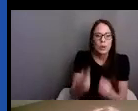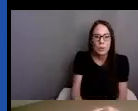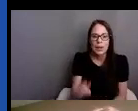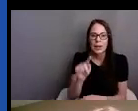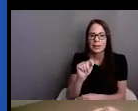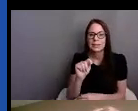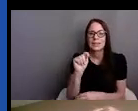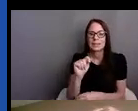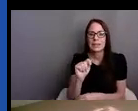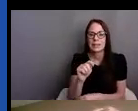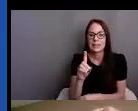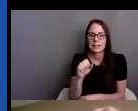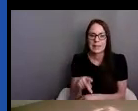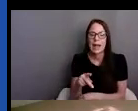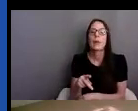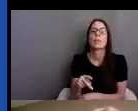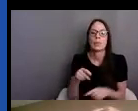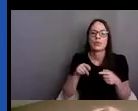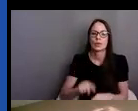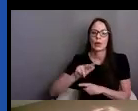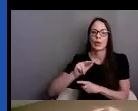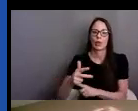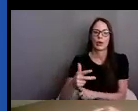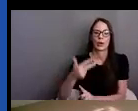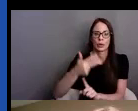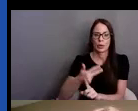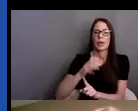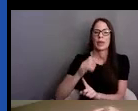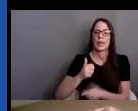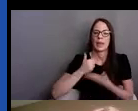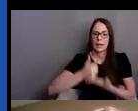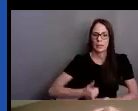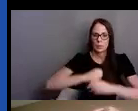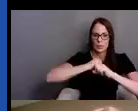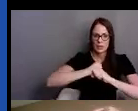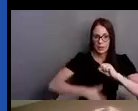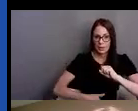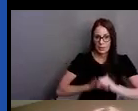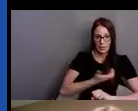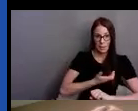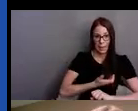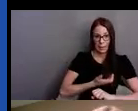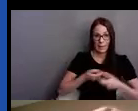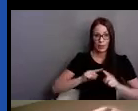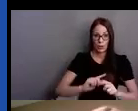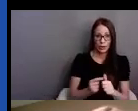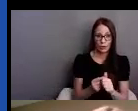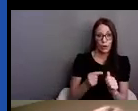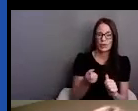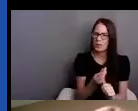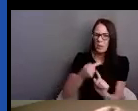third trimester. This actually helps to protect the baby in the first couple months of life from infection.